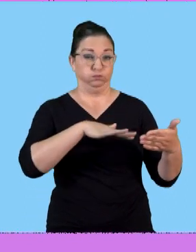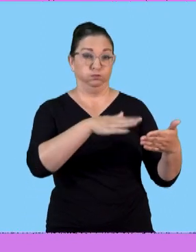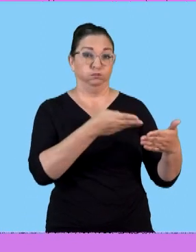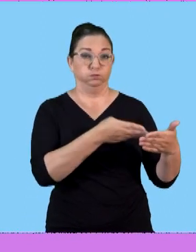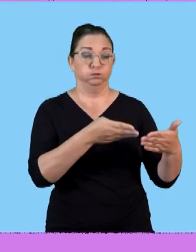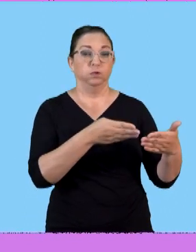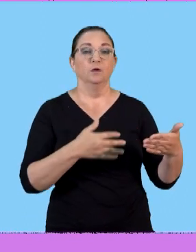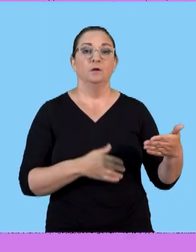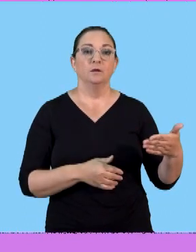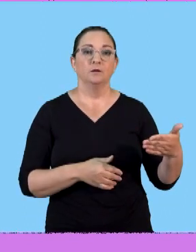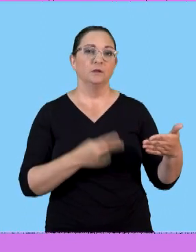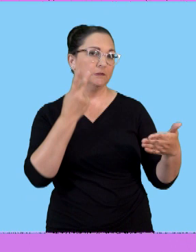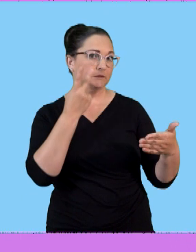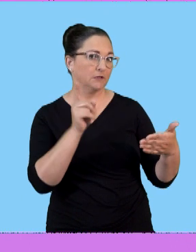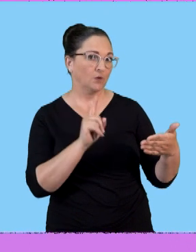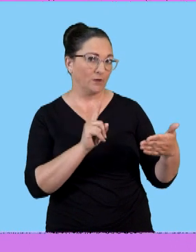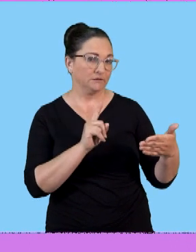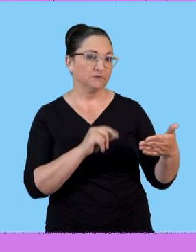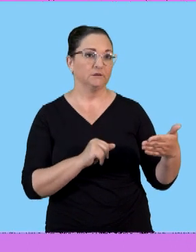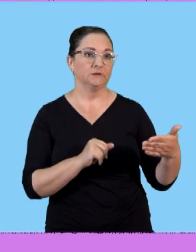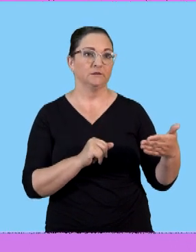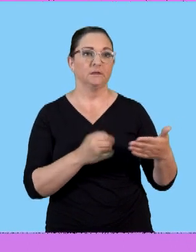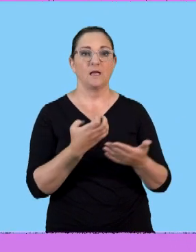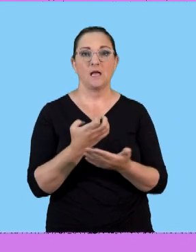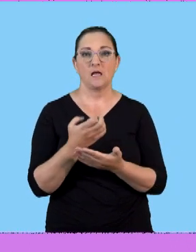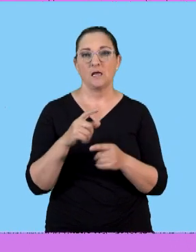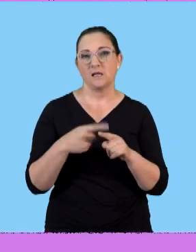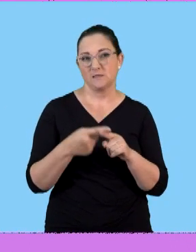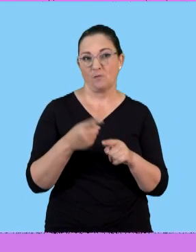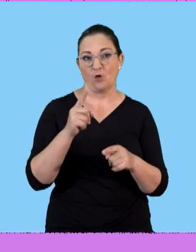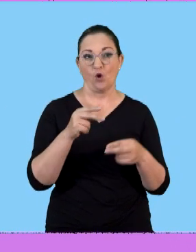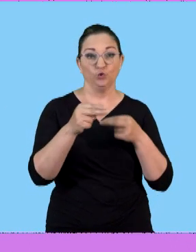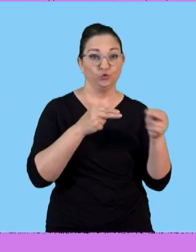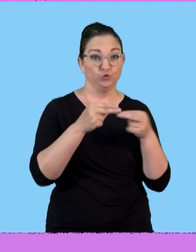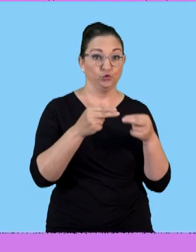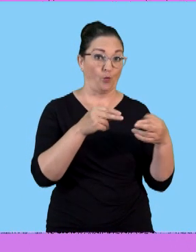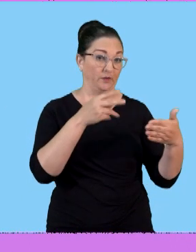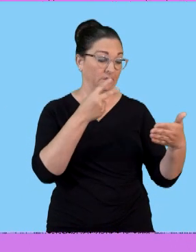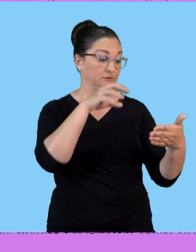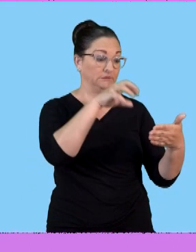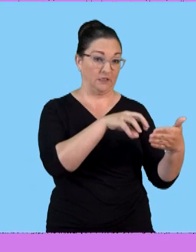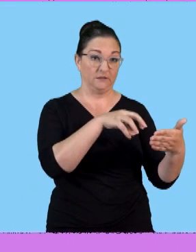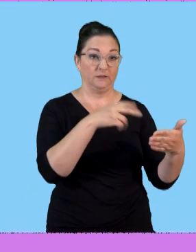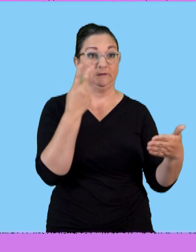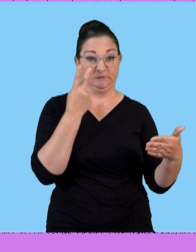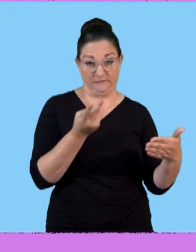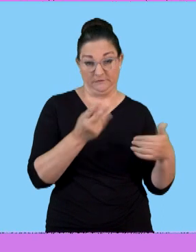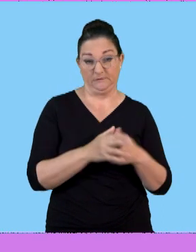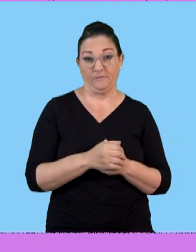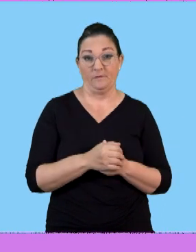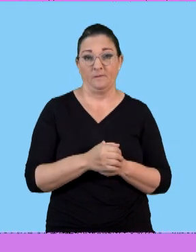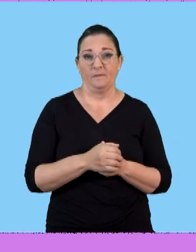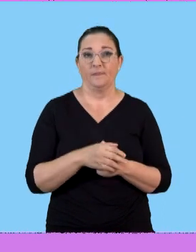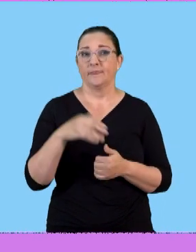else is noted here is, for example, here's a shopping center. I can also see that there's basically